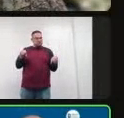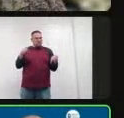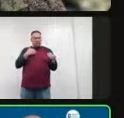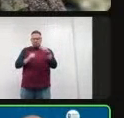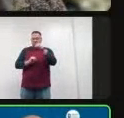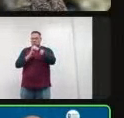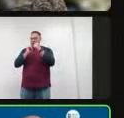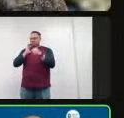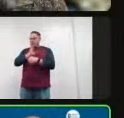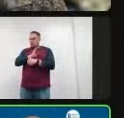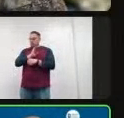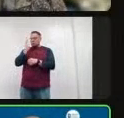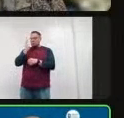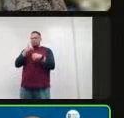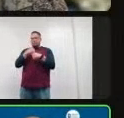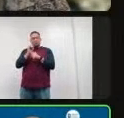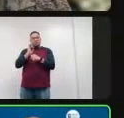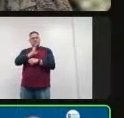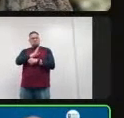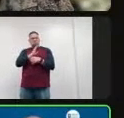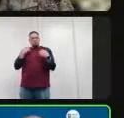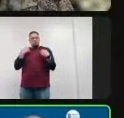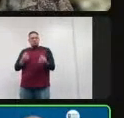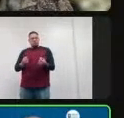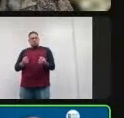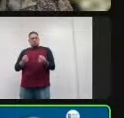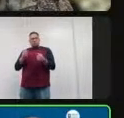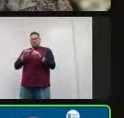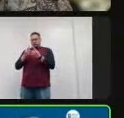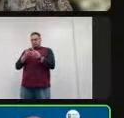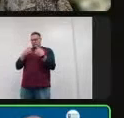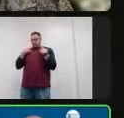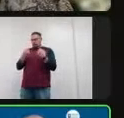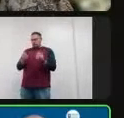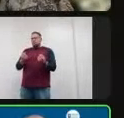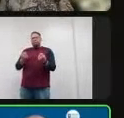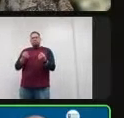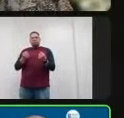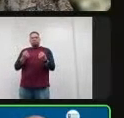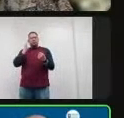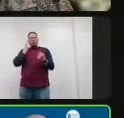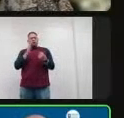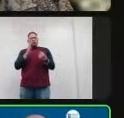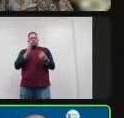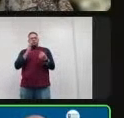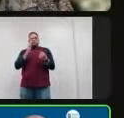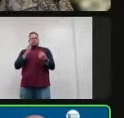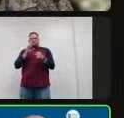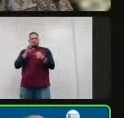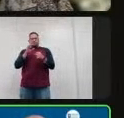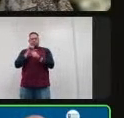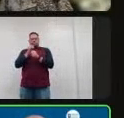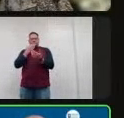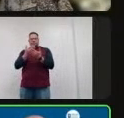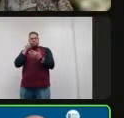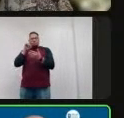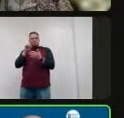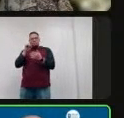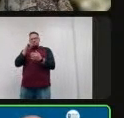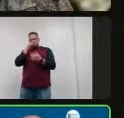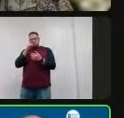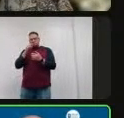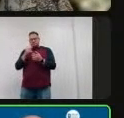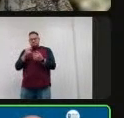board, this is going to make the board stronger, this is going to make the district stronger, and this is going to work well for kids, then go